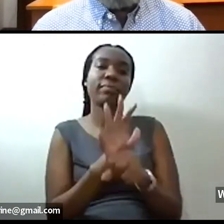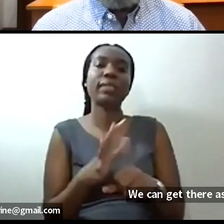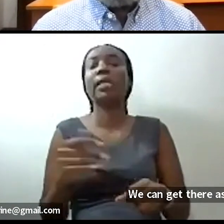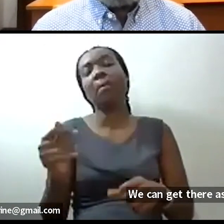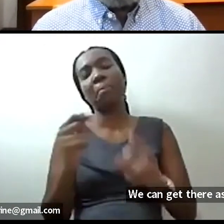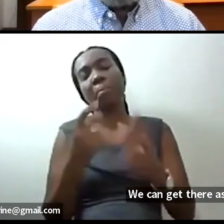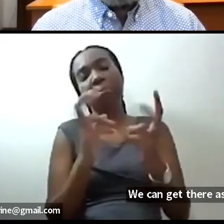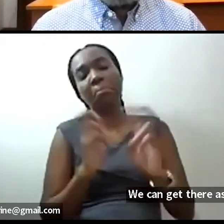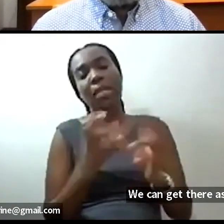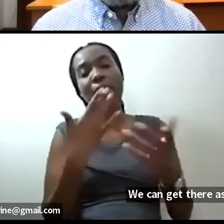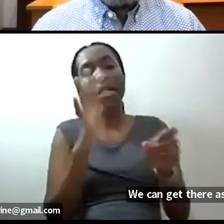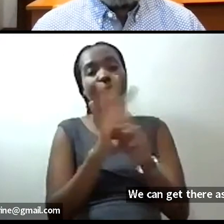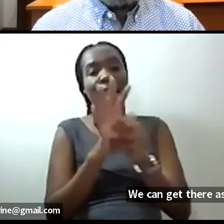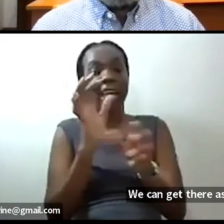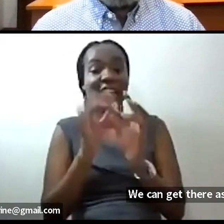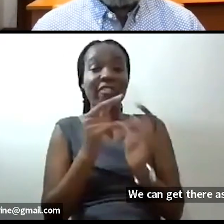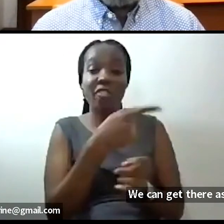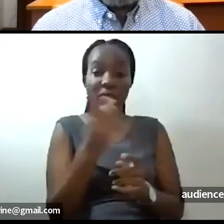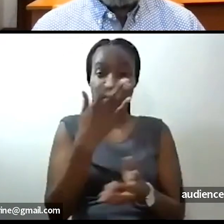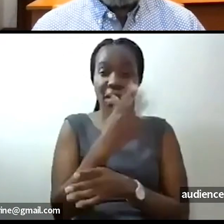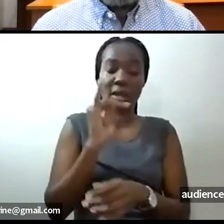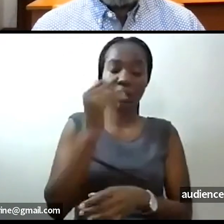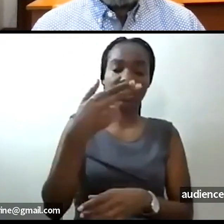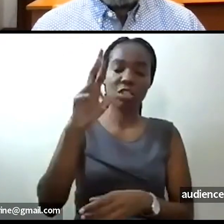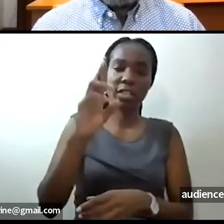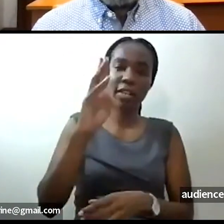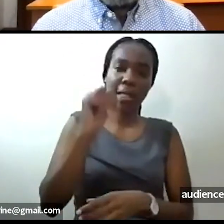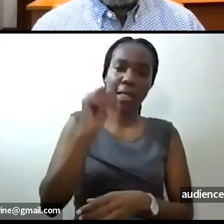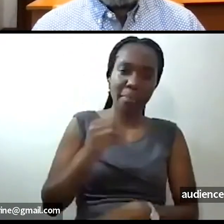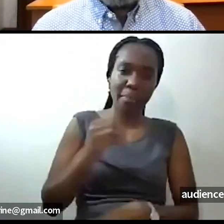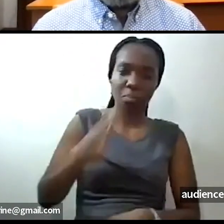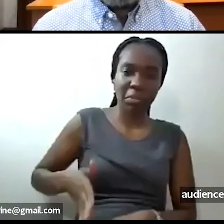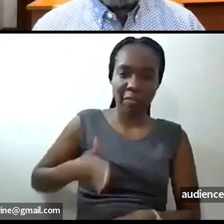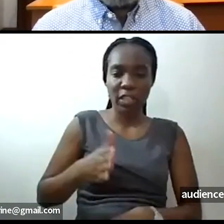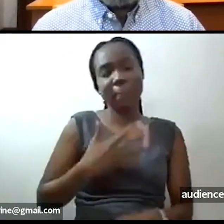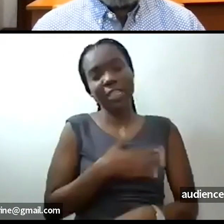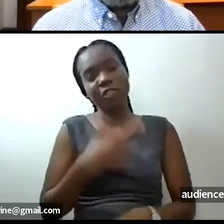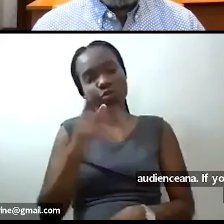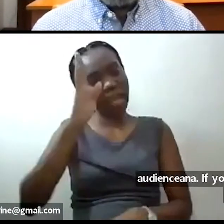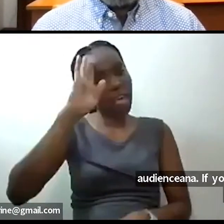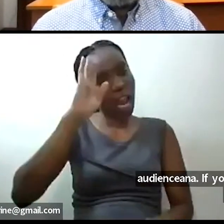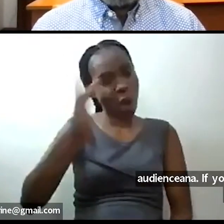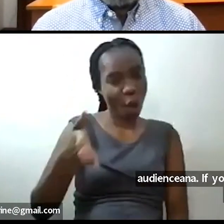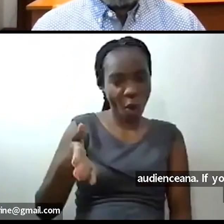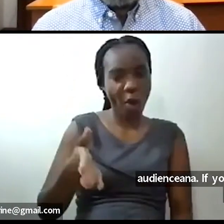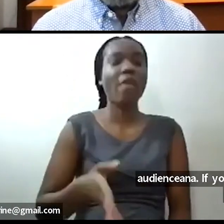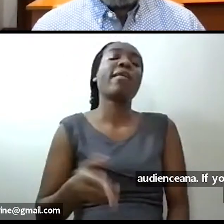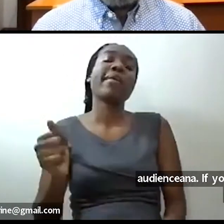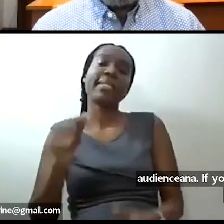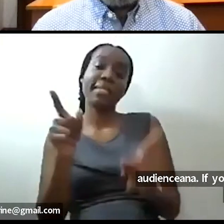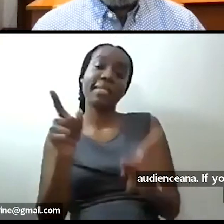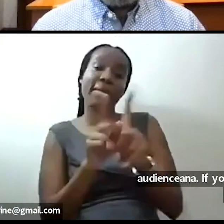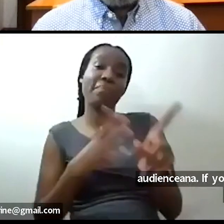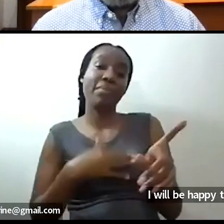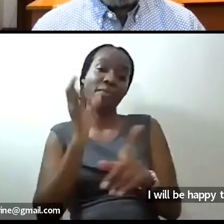If you're in Naivasha for the IHRM conference, please say hi to me. I will be happy to say hi to you, especially if you're a Get It